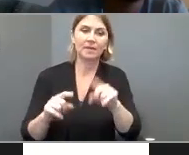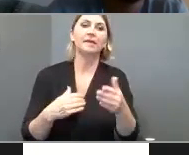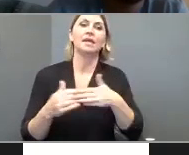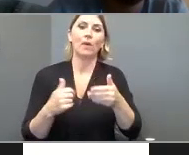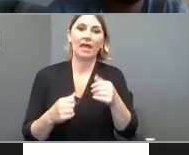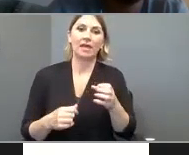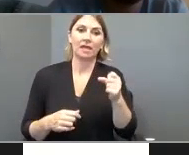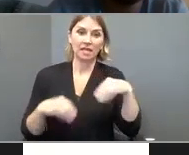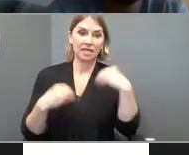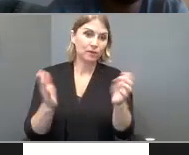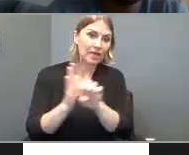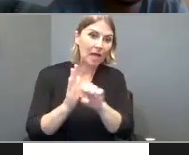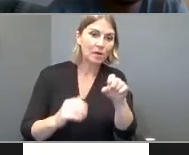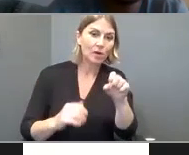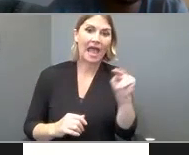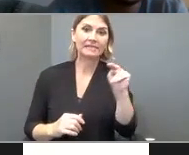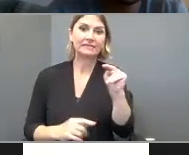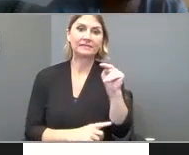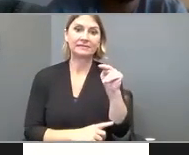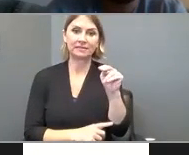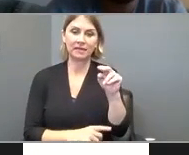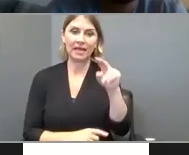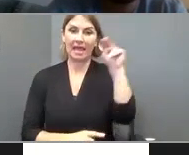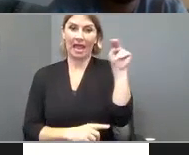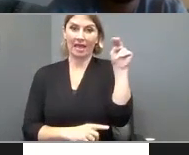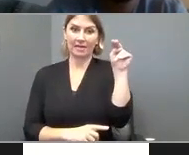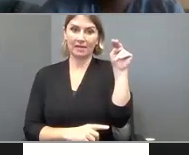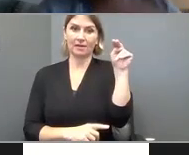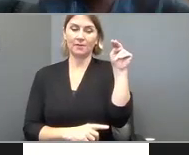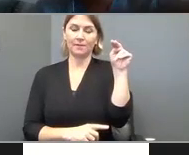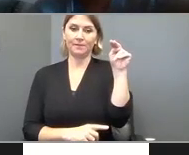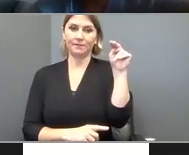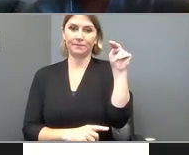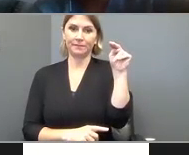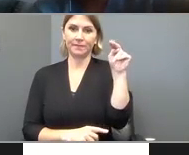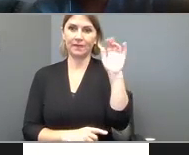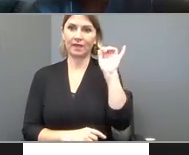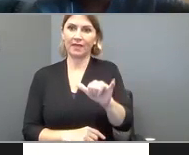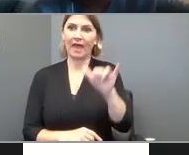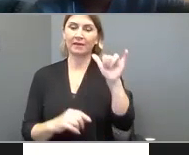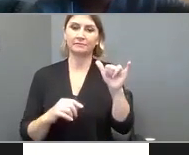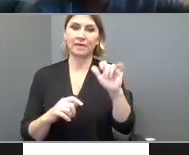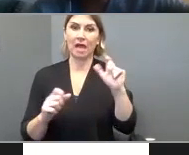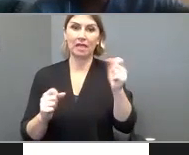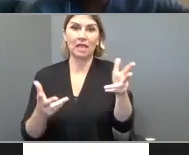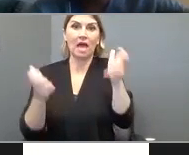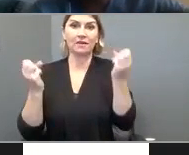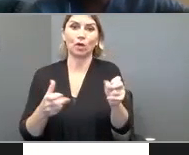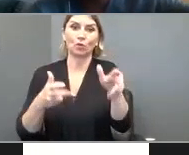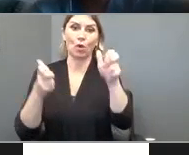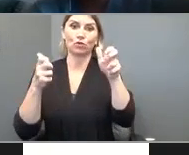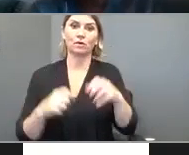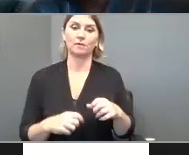essence, n raised to the power of n will grow faster than n